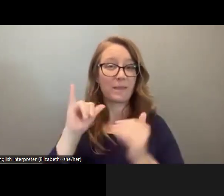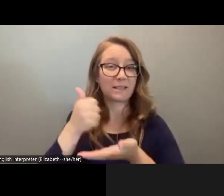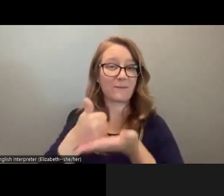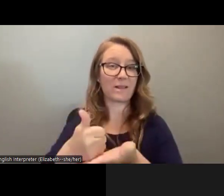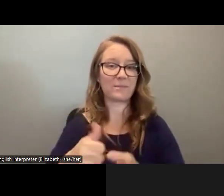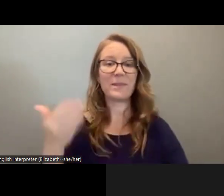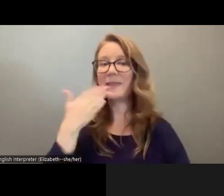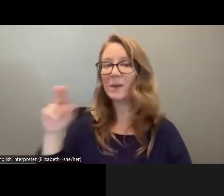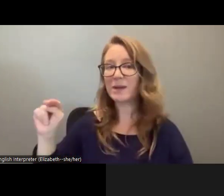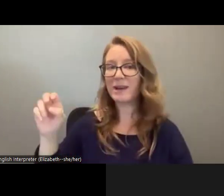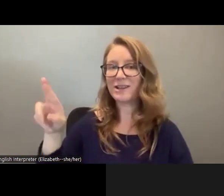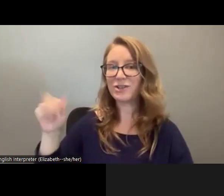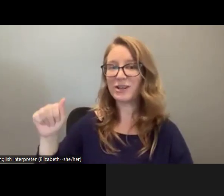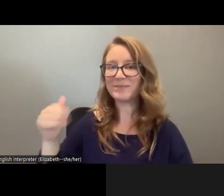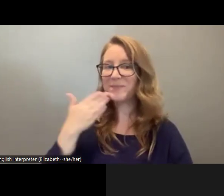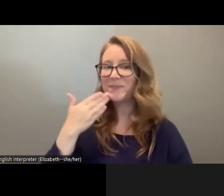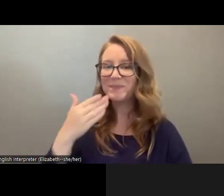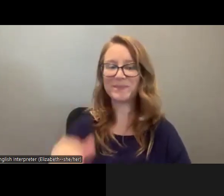Thanks, Nedra. Appreciate that.